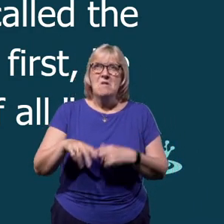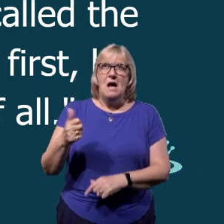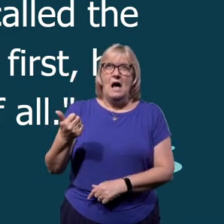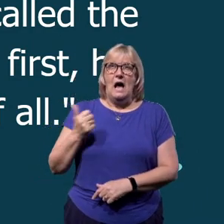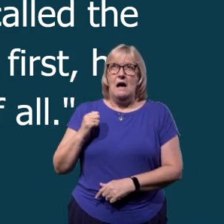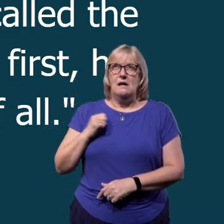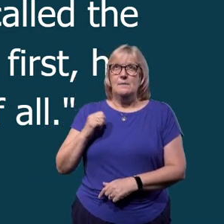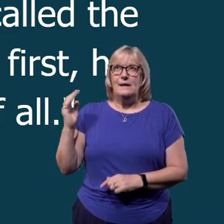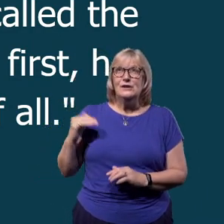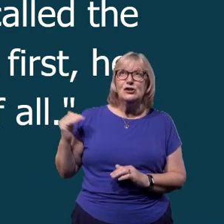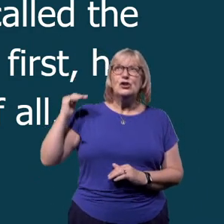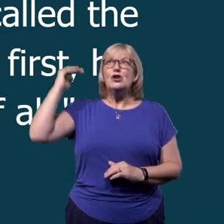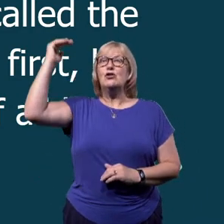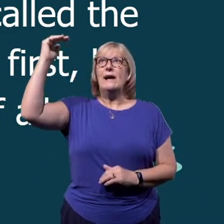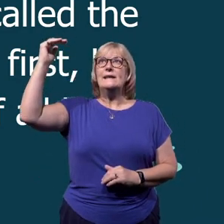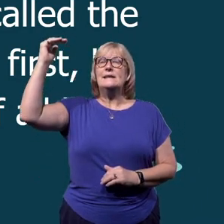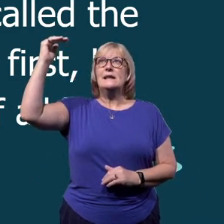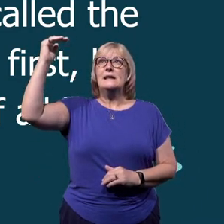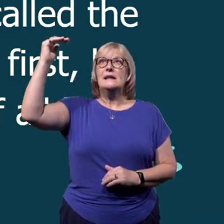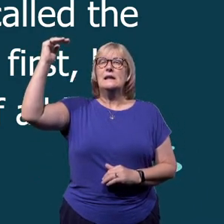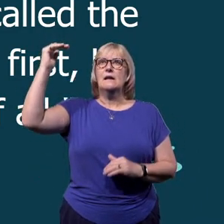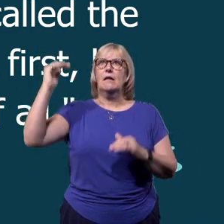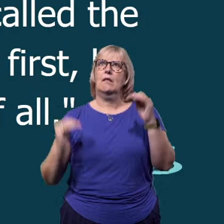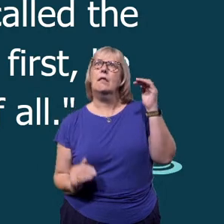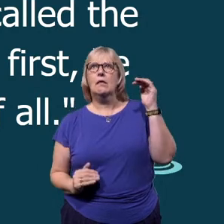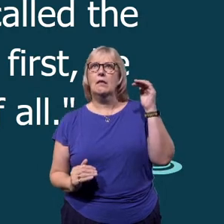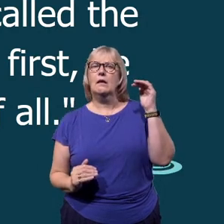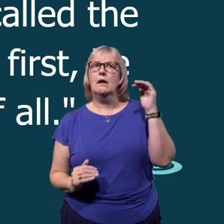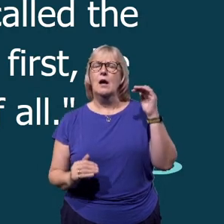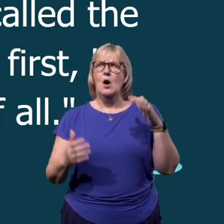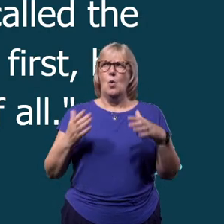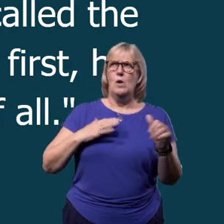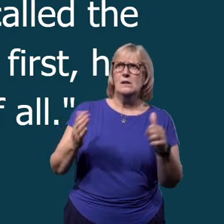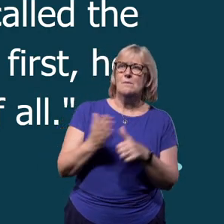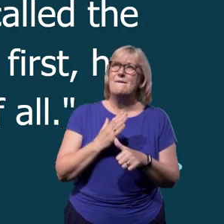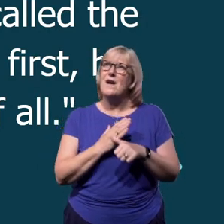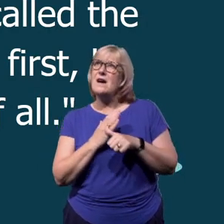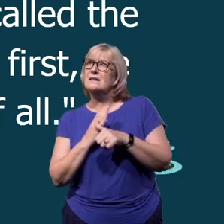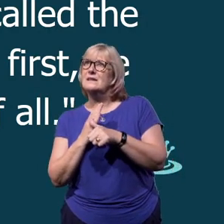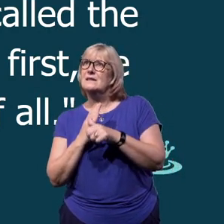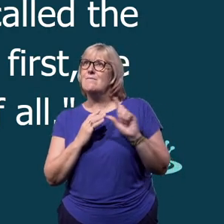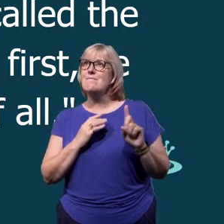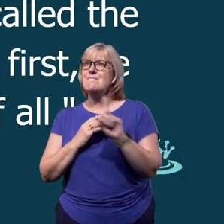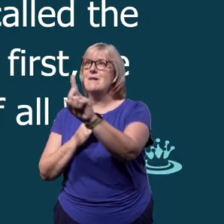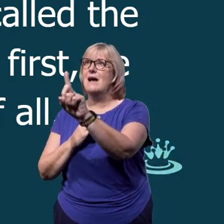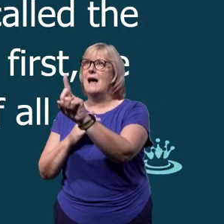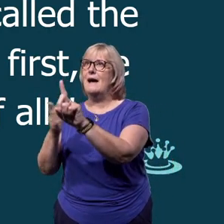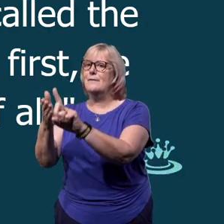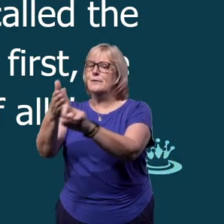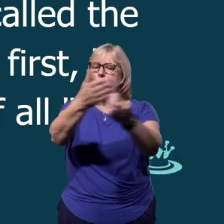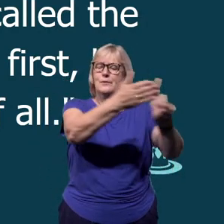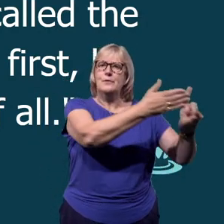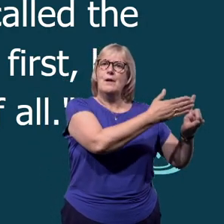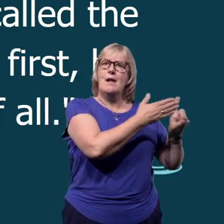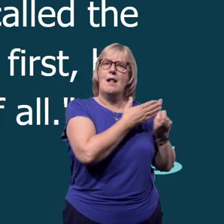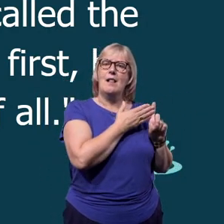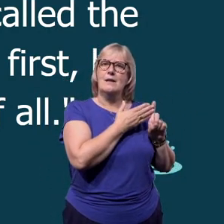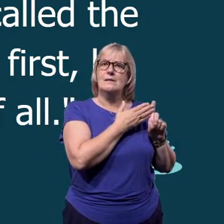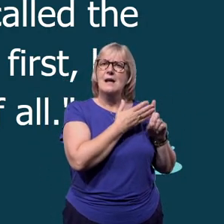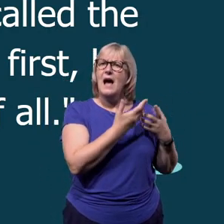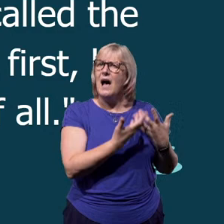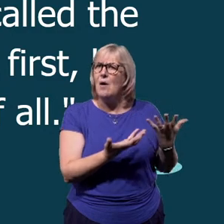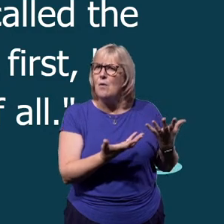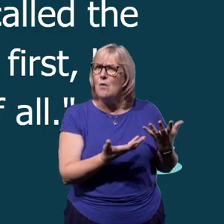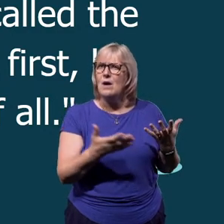of greatness. If you want to be first, you must be the last. And how does he explain that? He says, by being the servant of